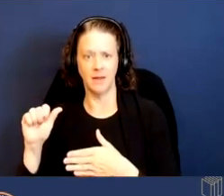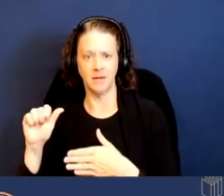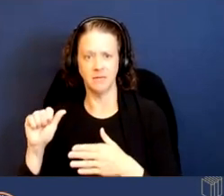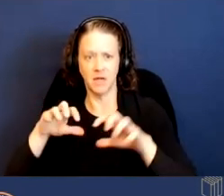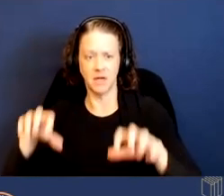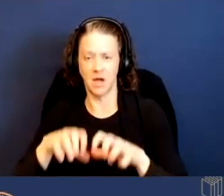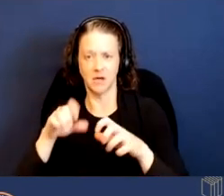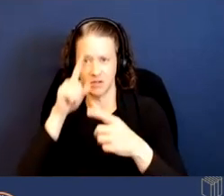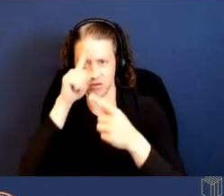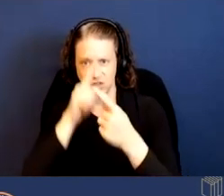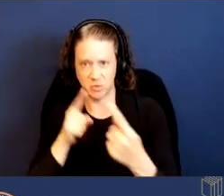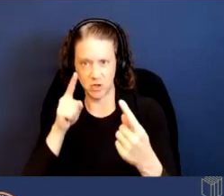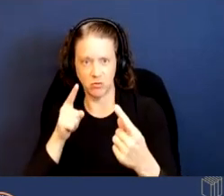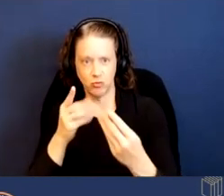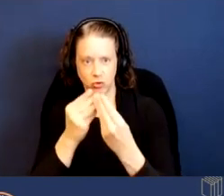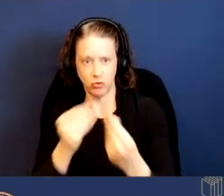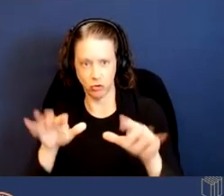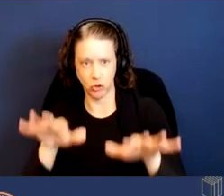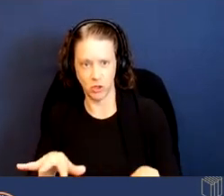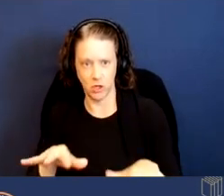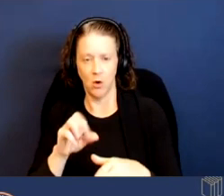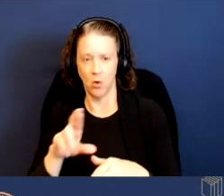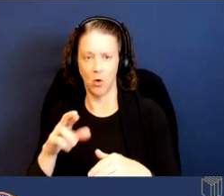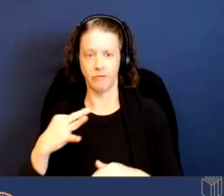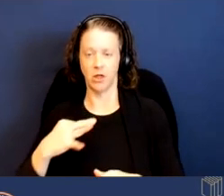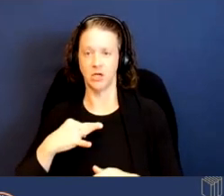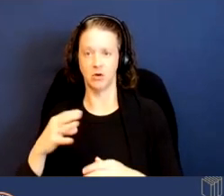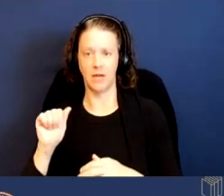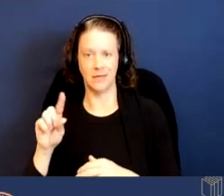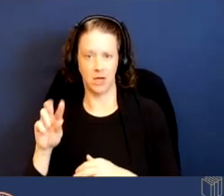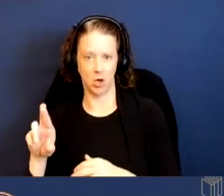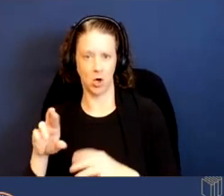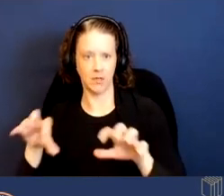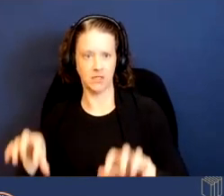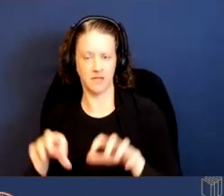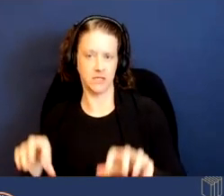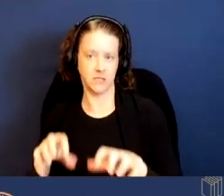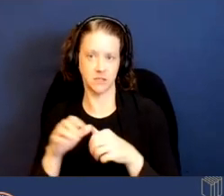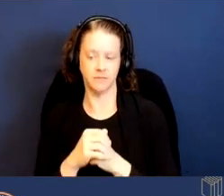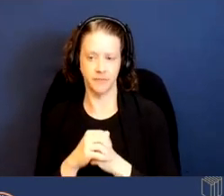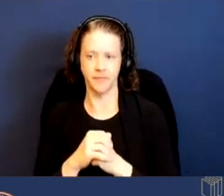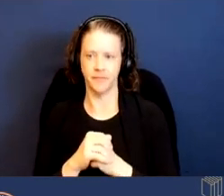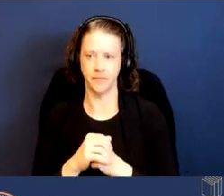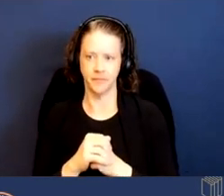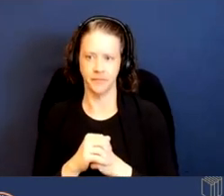sort of voluntarily alternative dispute resolution activities, right? And so,